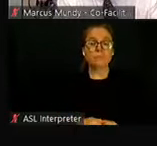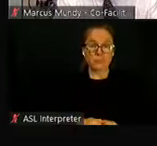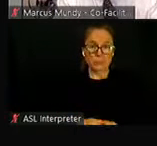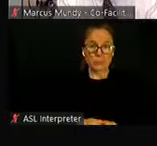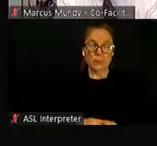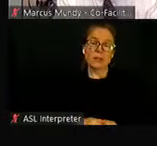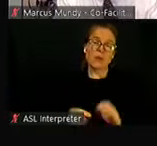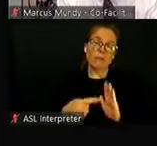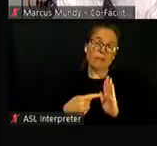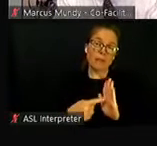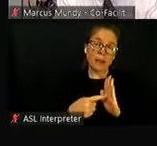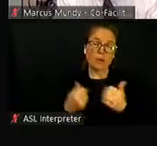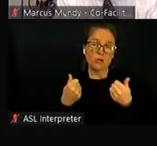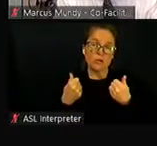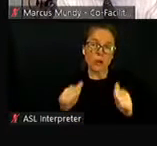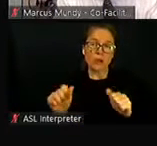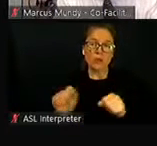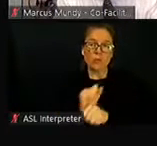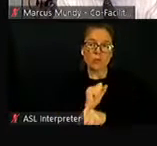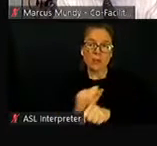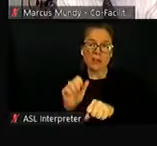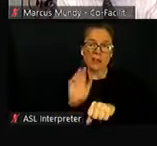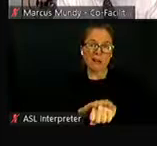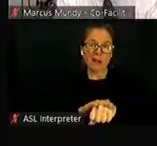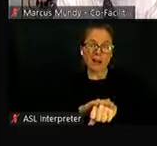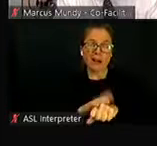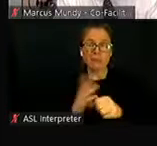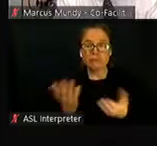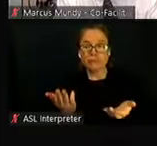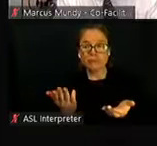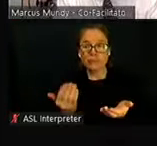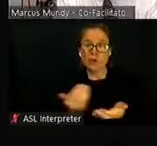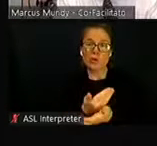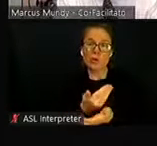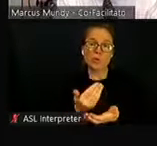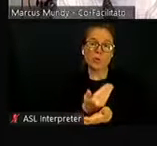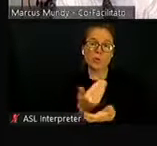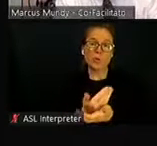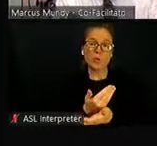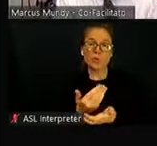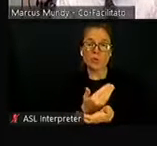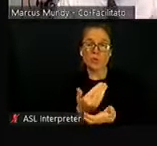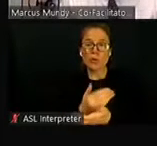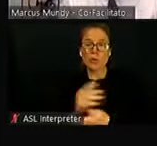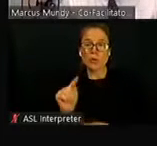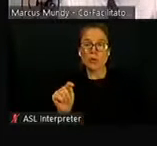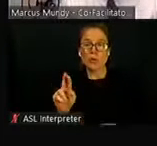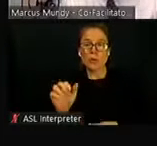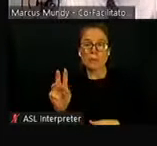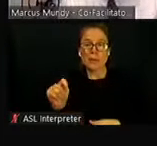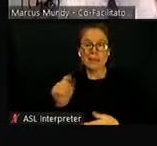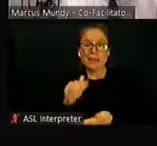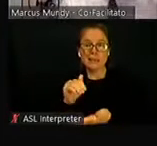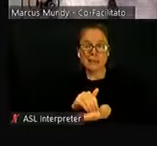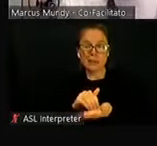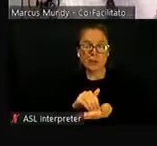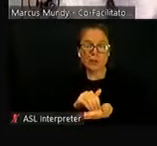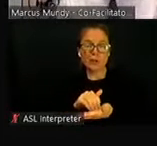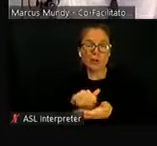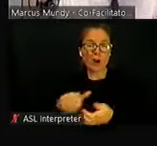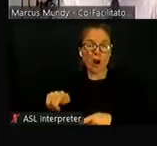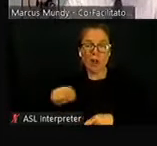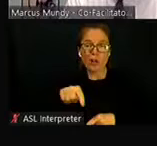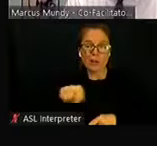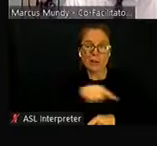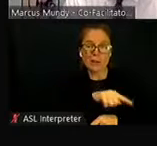example, like working on a new transit center or all of those areas, we actually